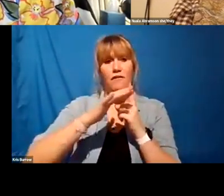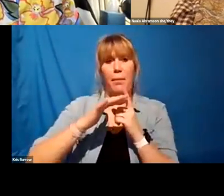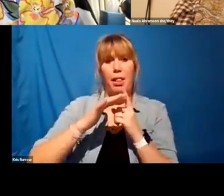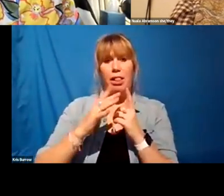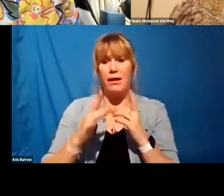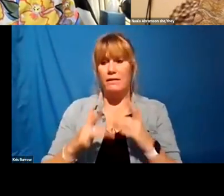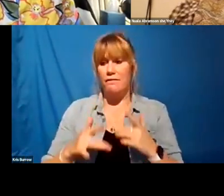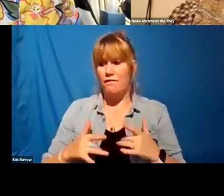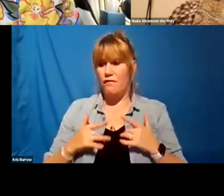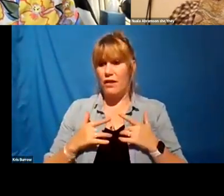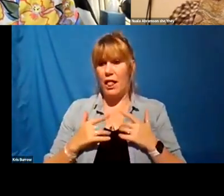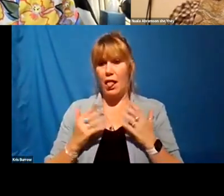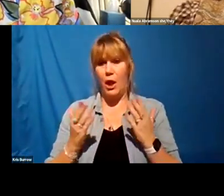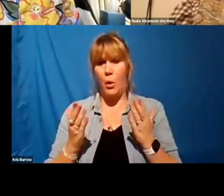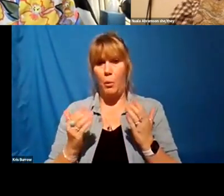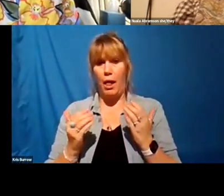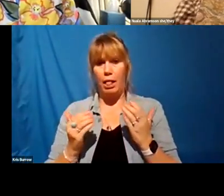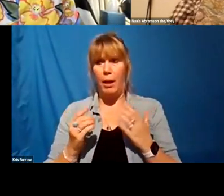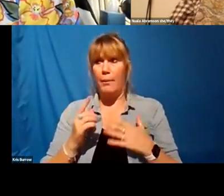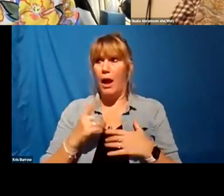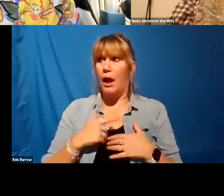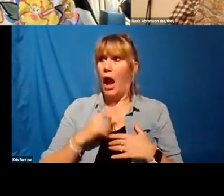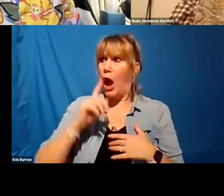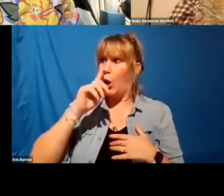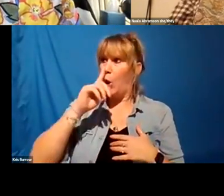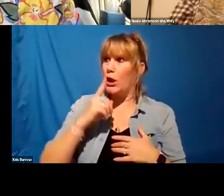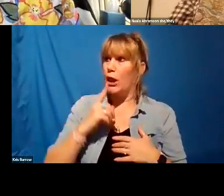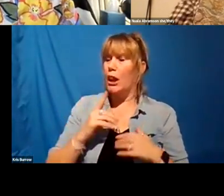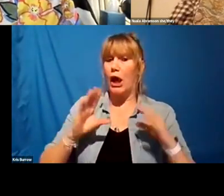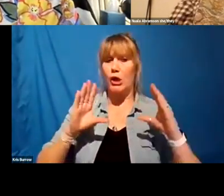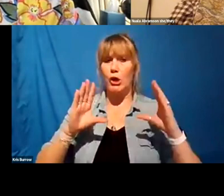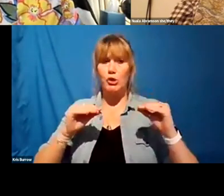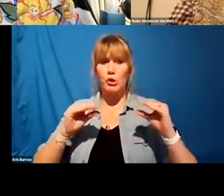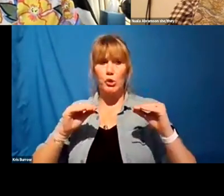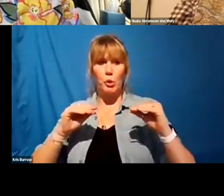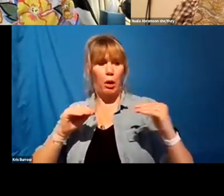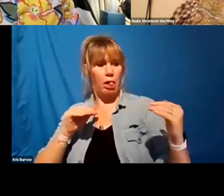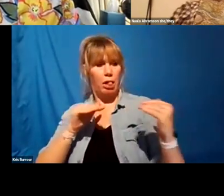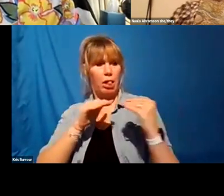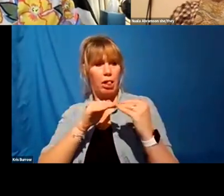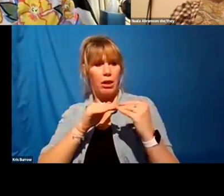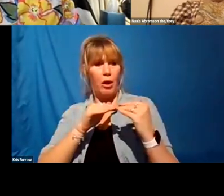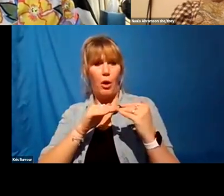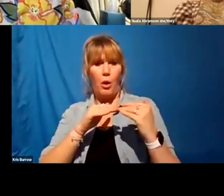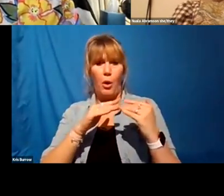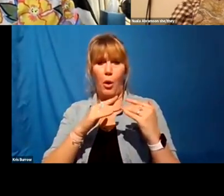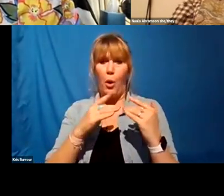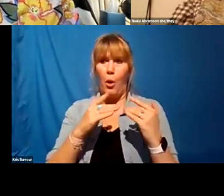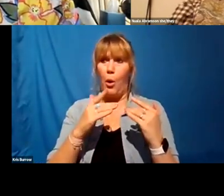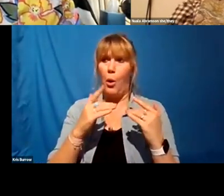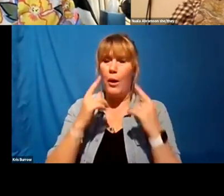welcome. I couldn't like talk the talk or care about the things that people wanted you to.